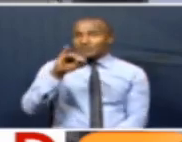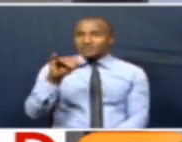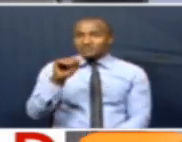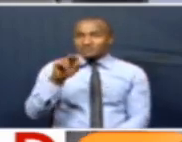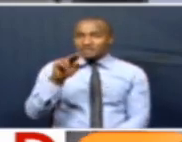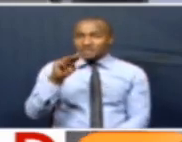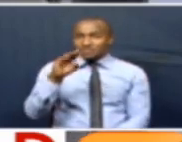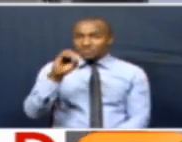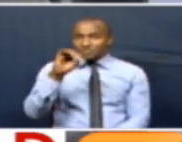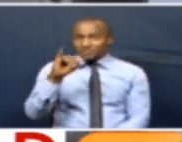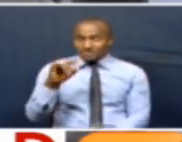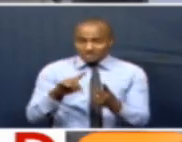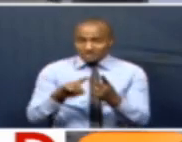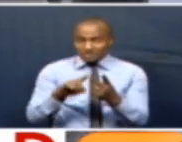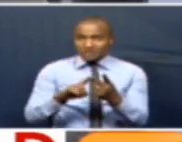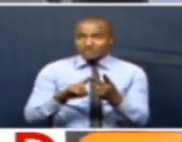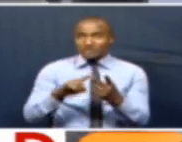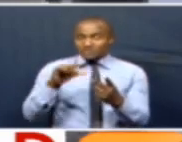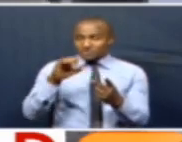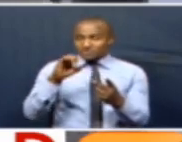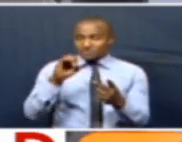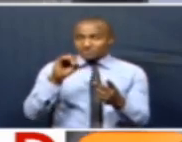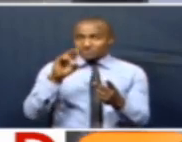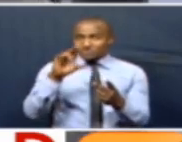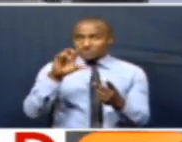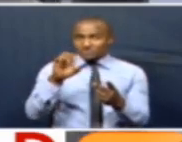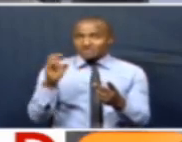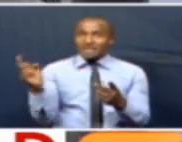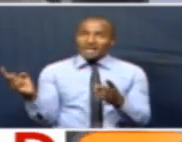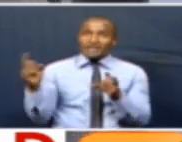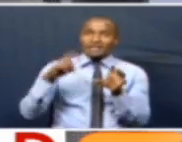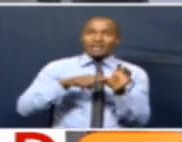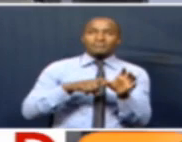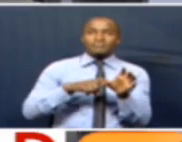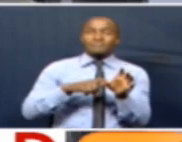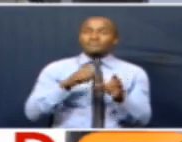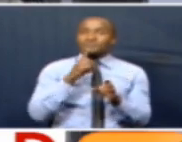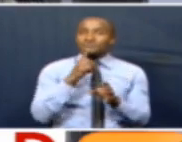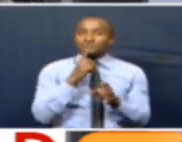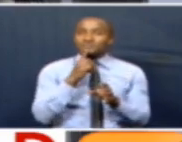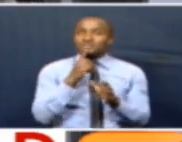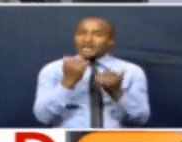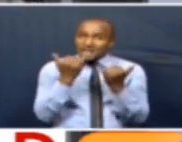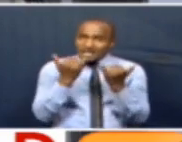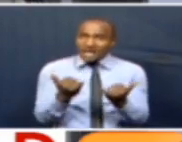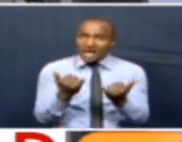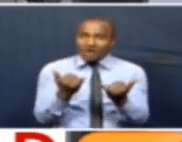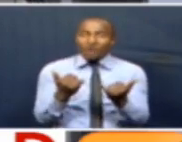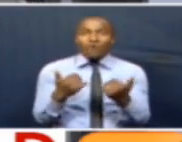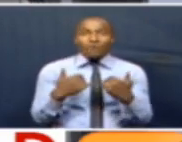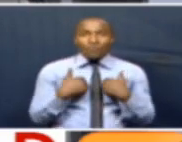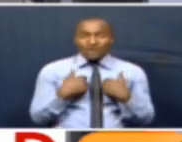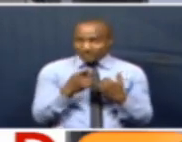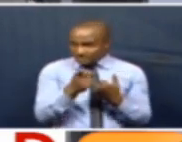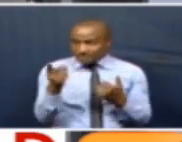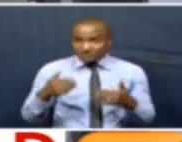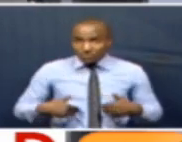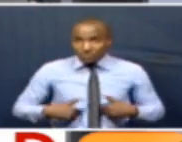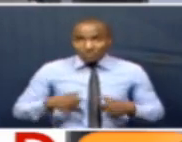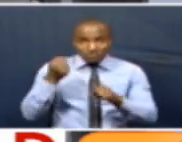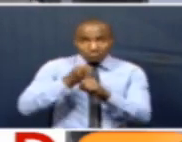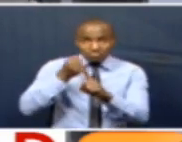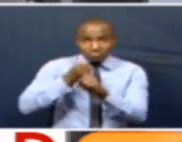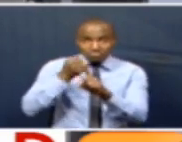John Jindenge, and others came in to say, now that we have got these young people pushing for